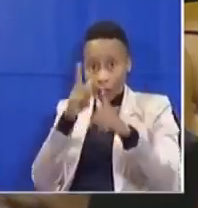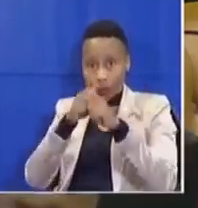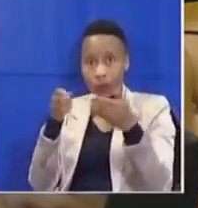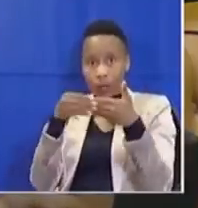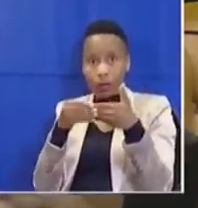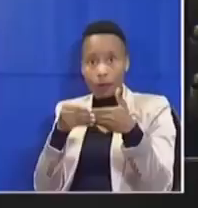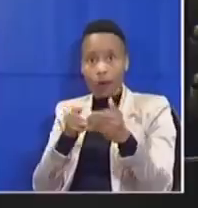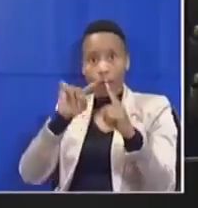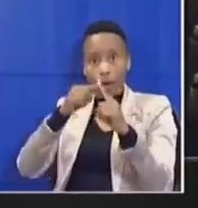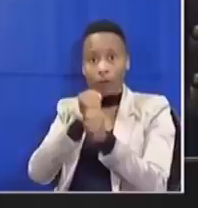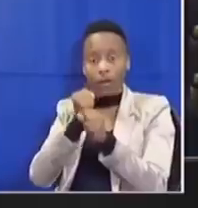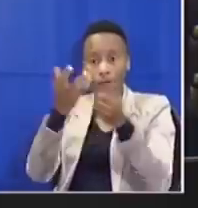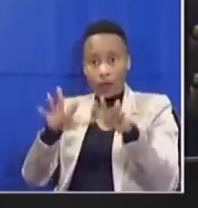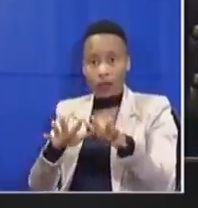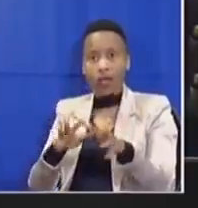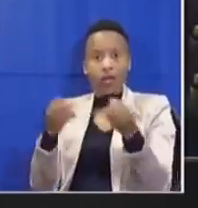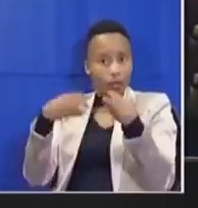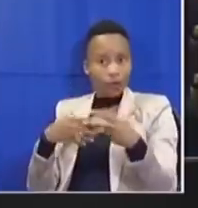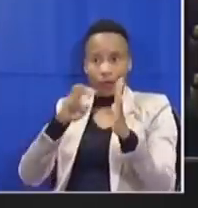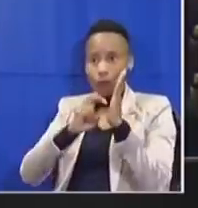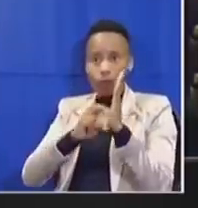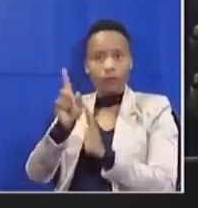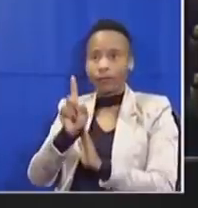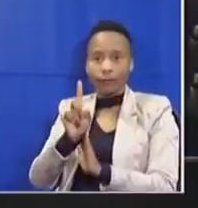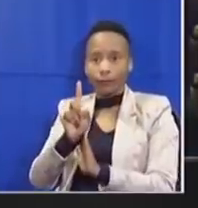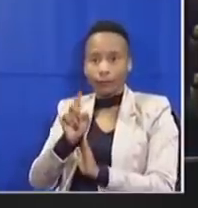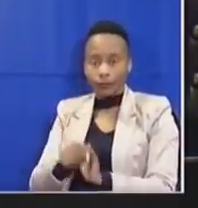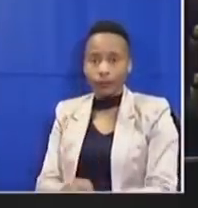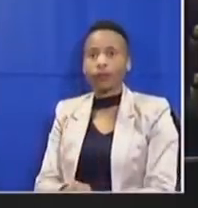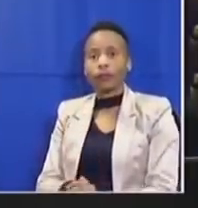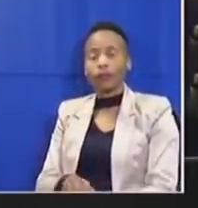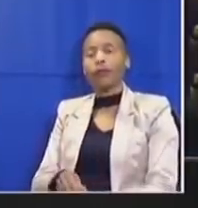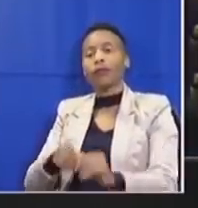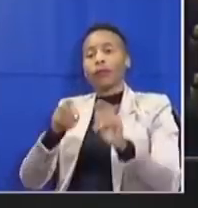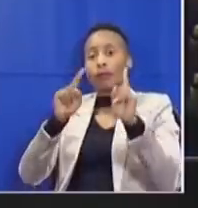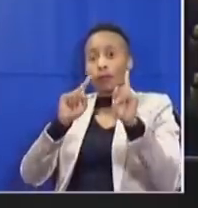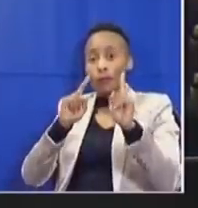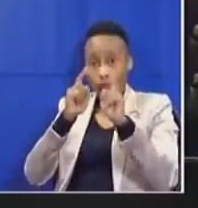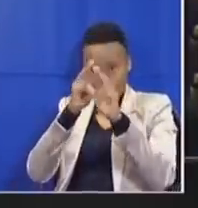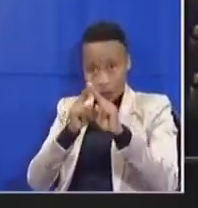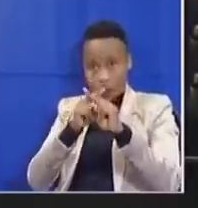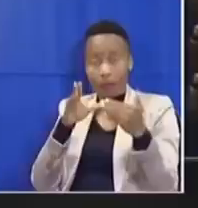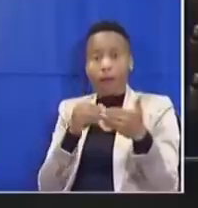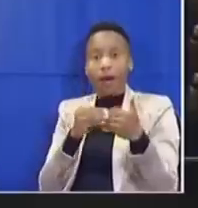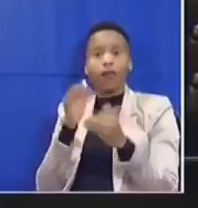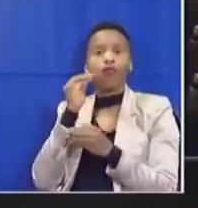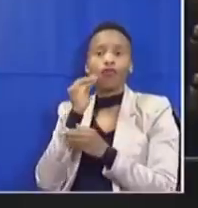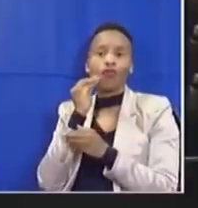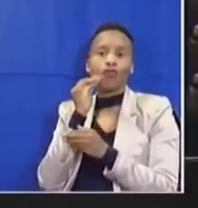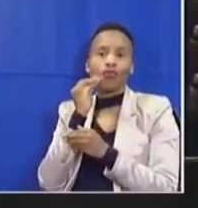point. Don't give rulings. Honourable member, you know that to bring